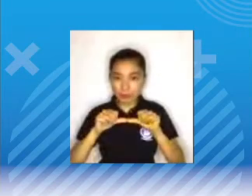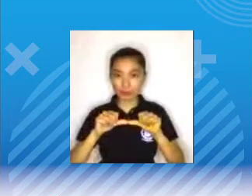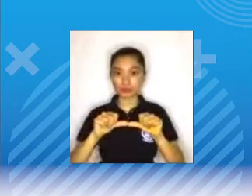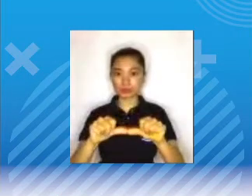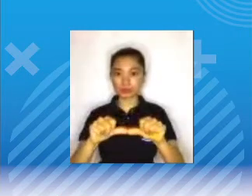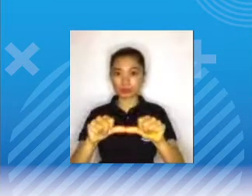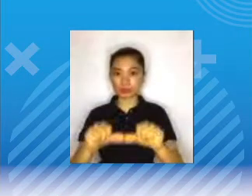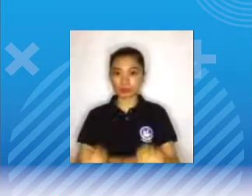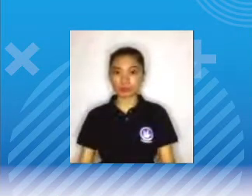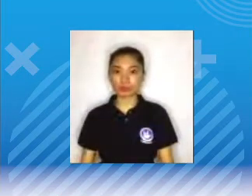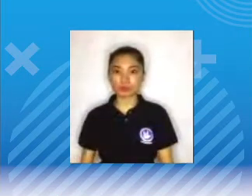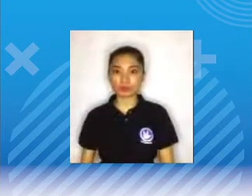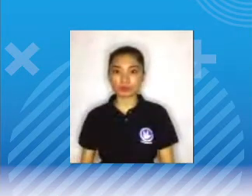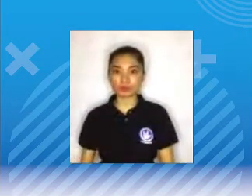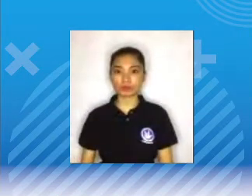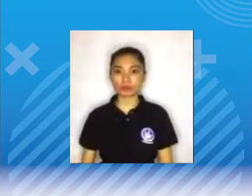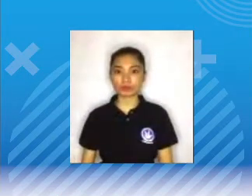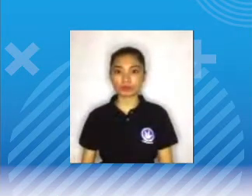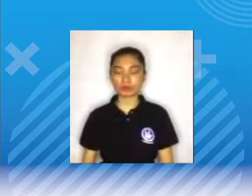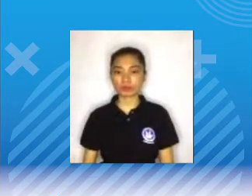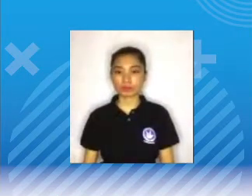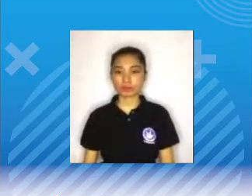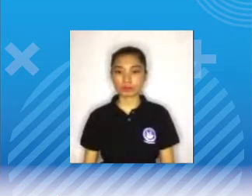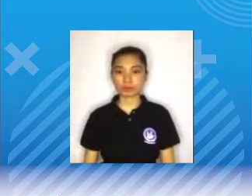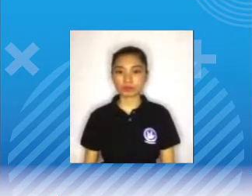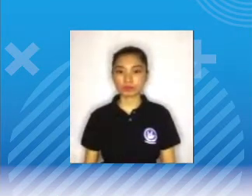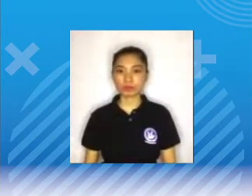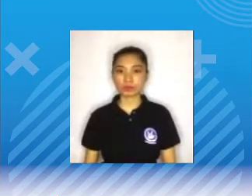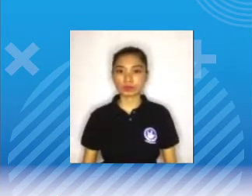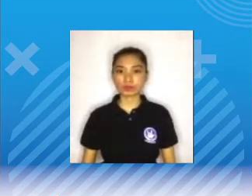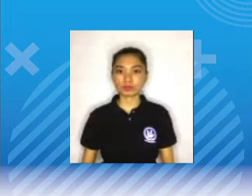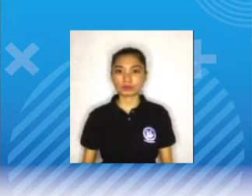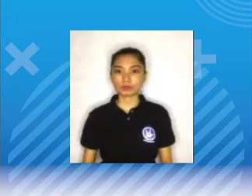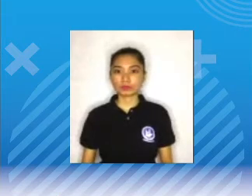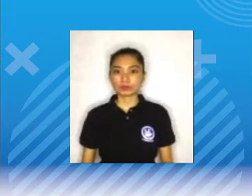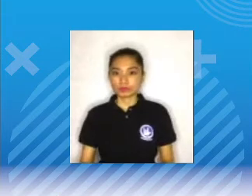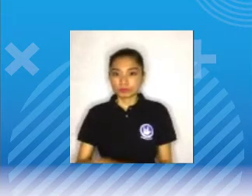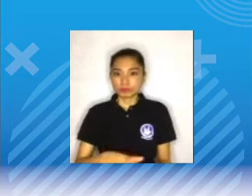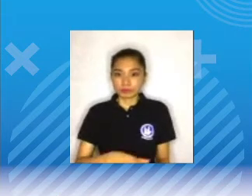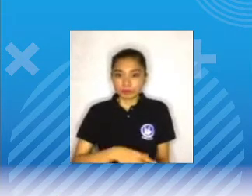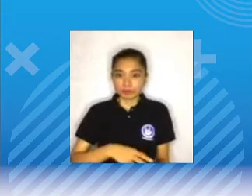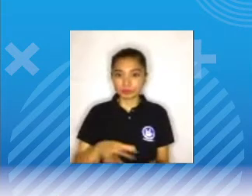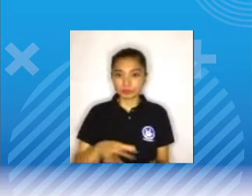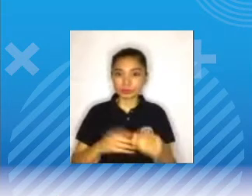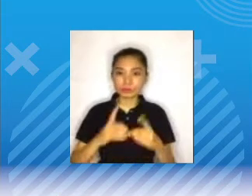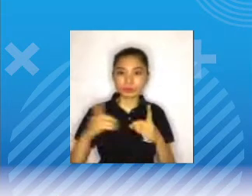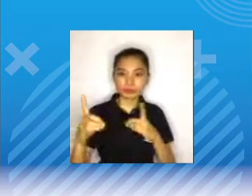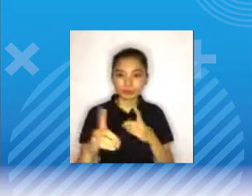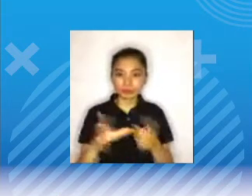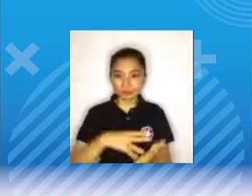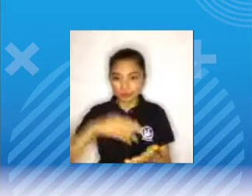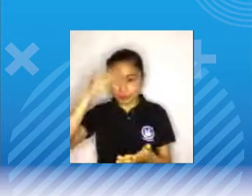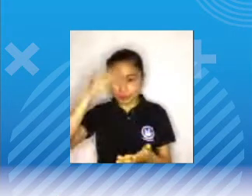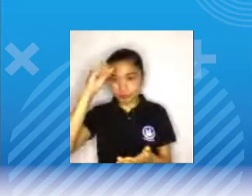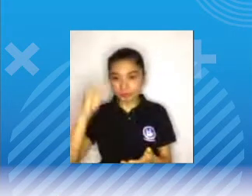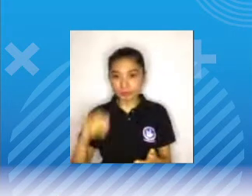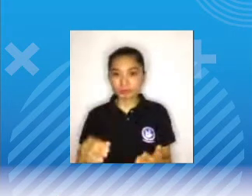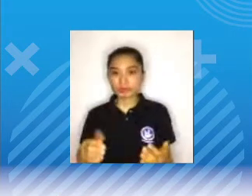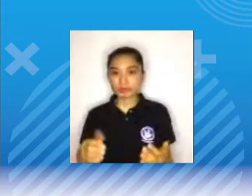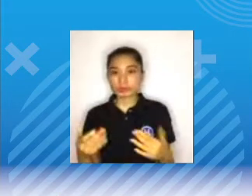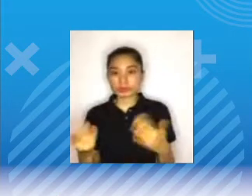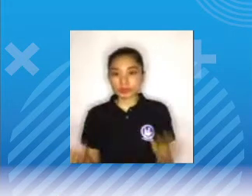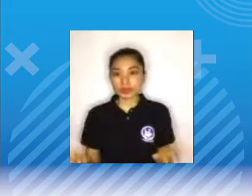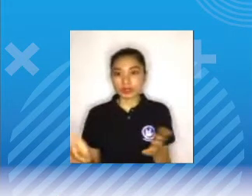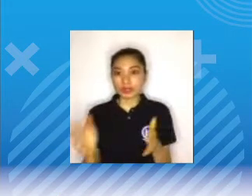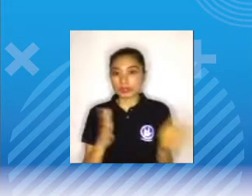inclusive distance learning? So we the call to shift from the program-based